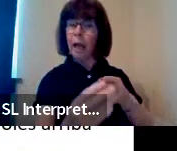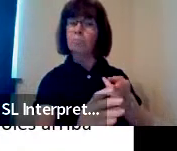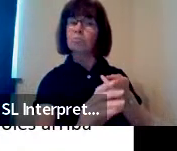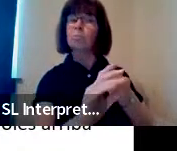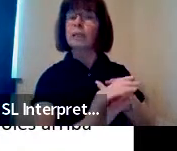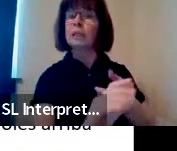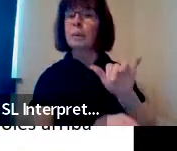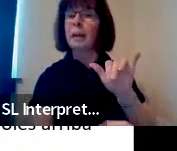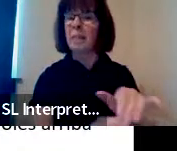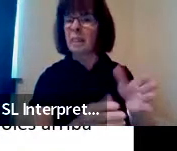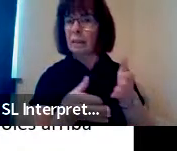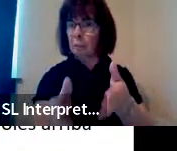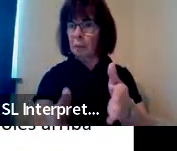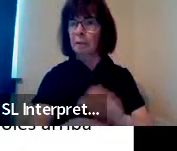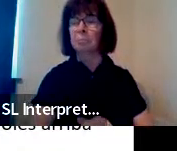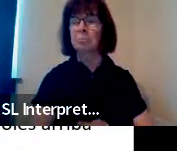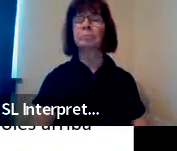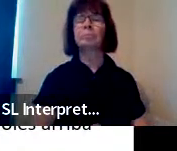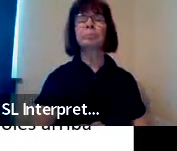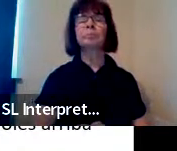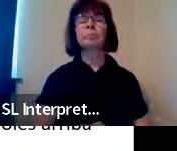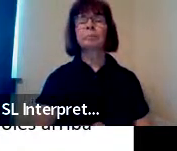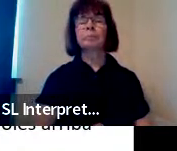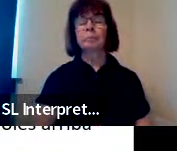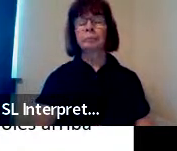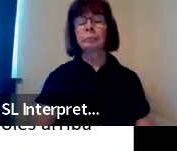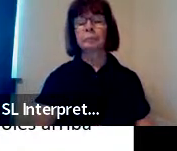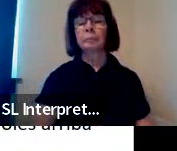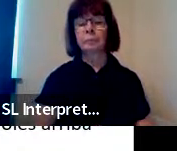way. So